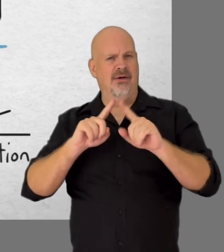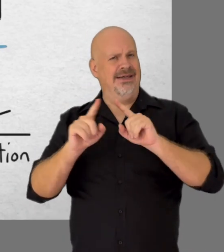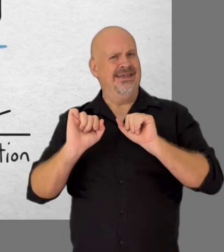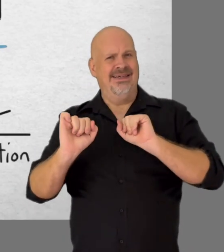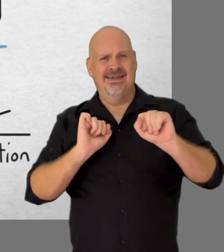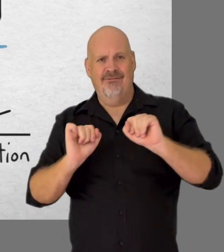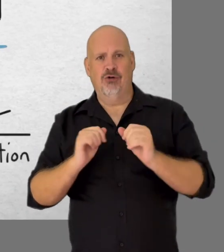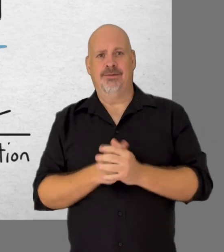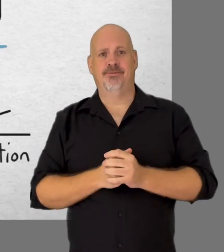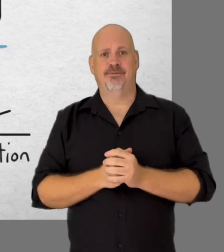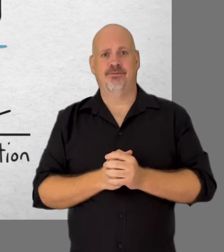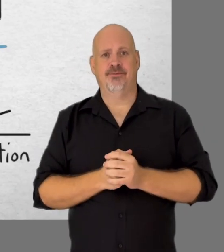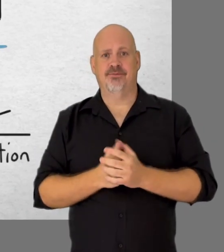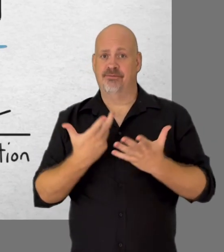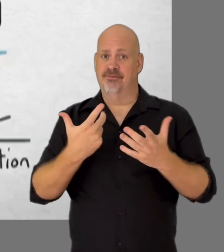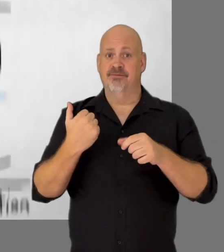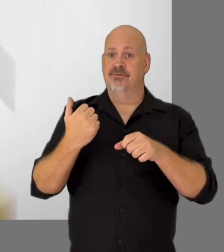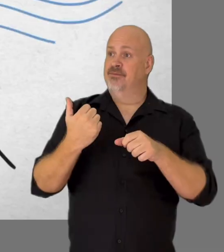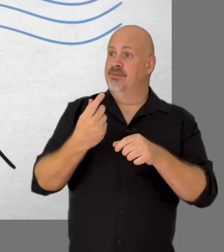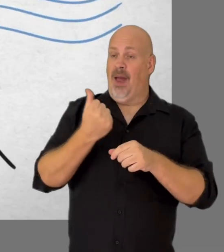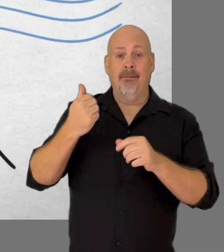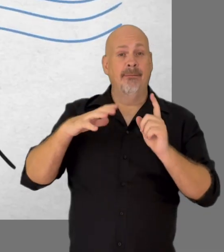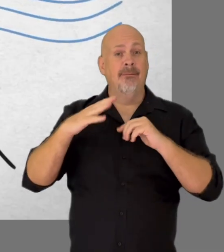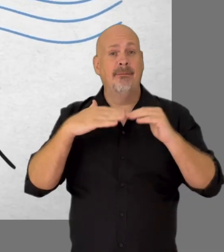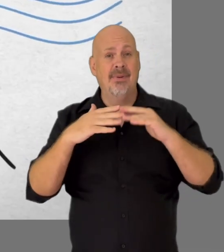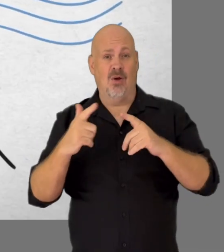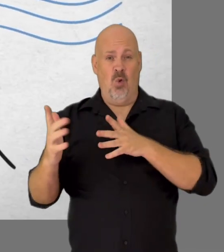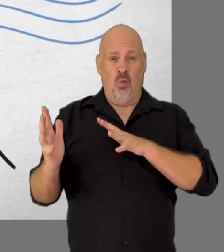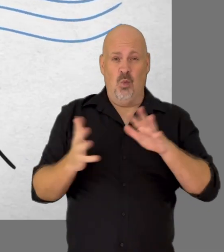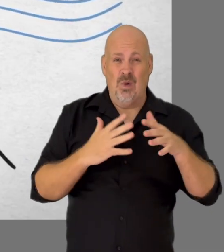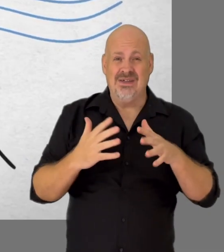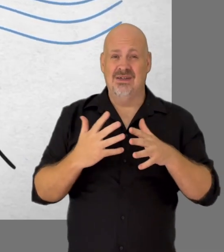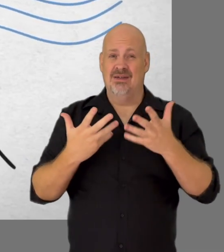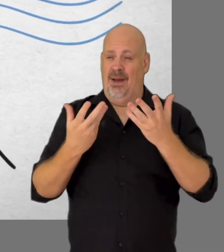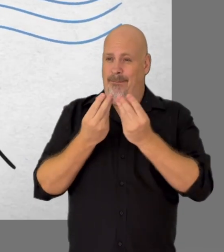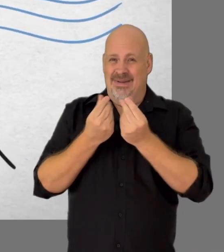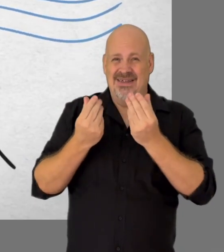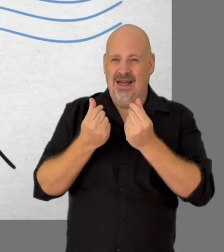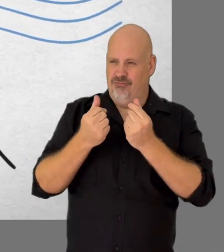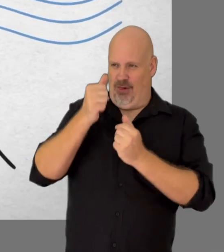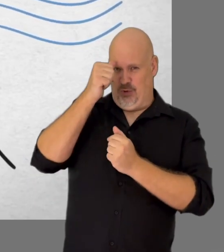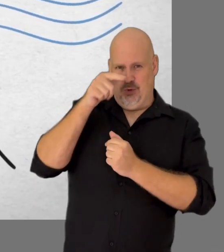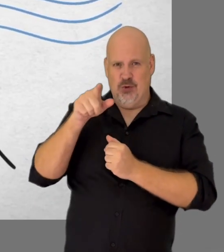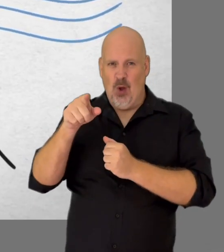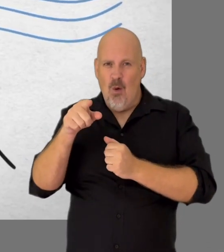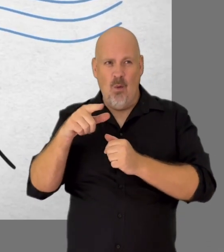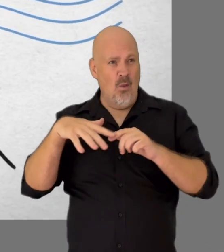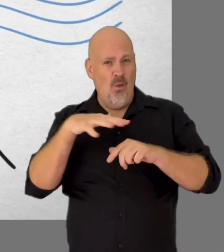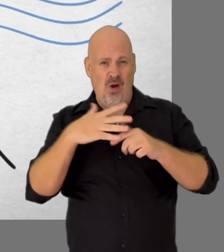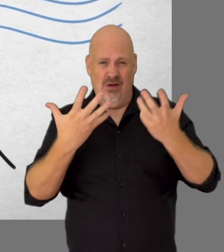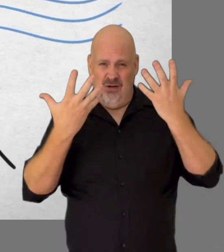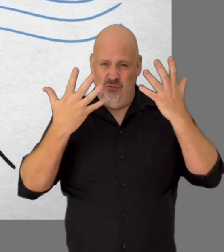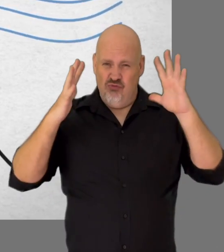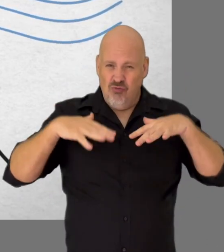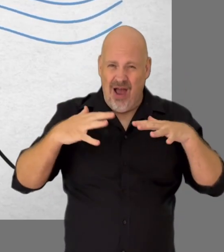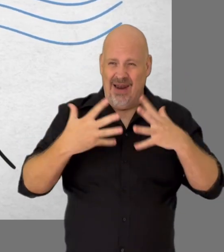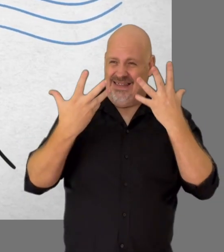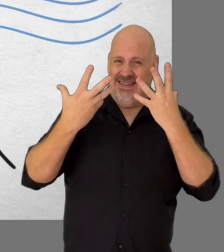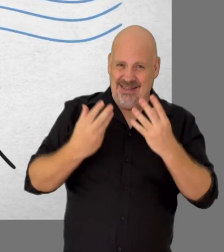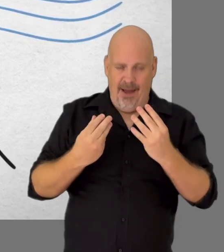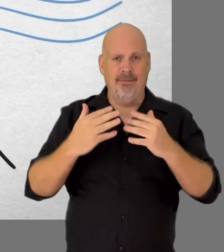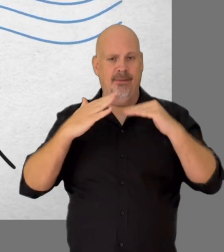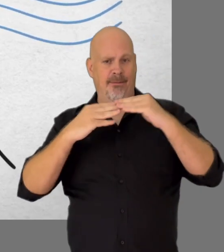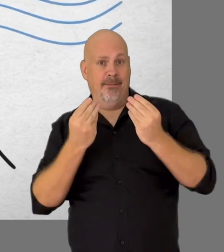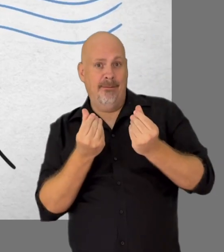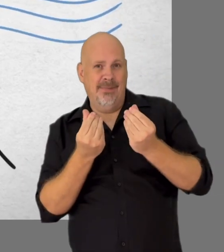when renovations or changes are made. Buildings in windy, wet places often have different kinds of materials and design. If we don't